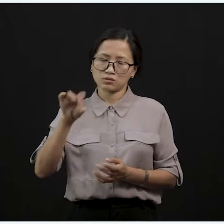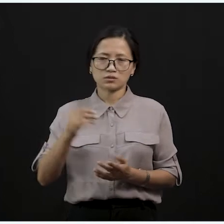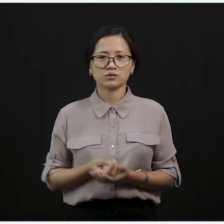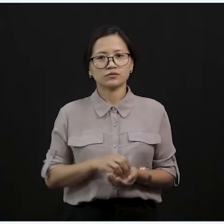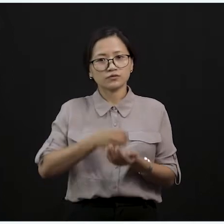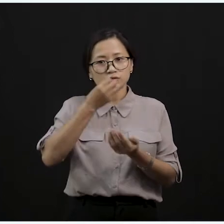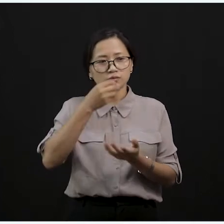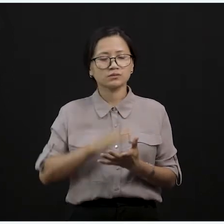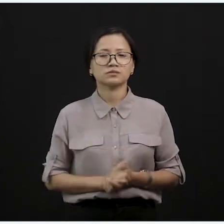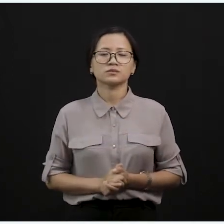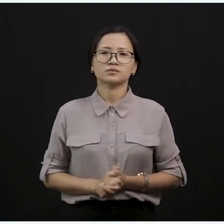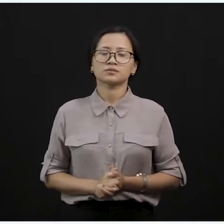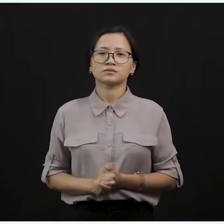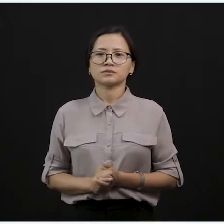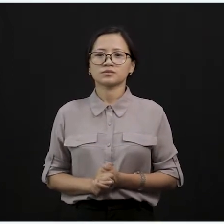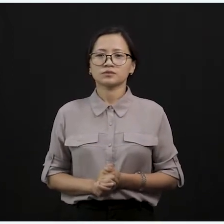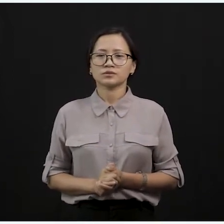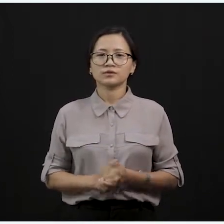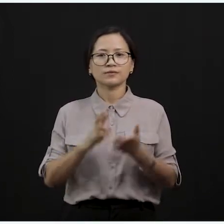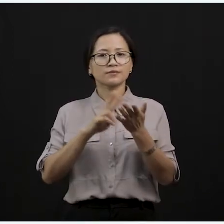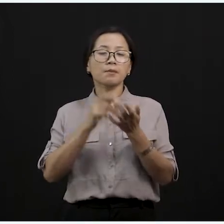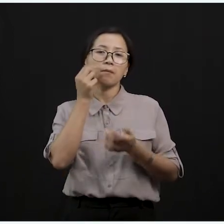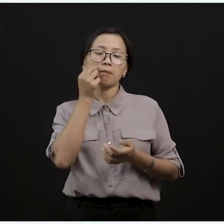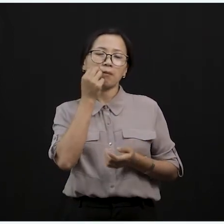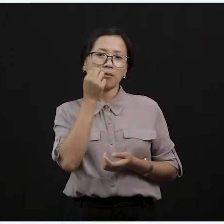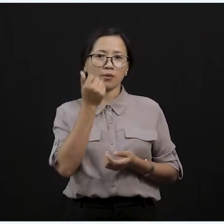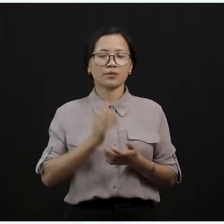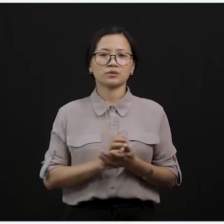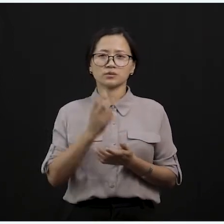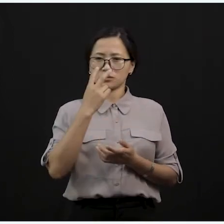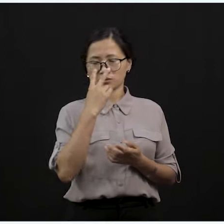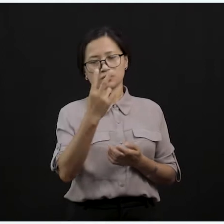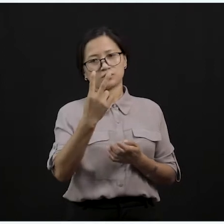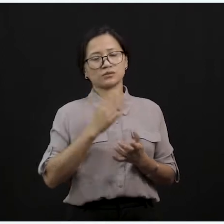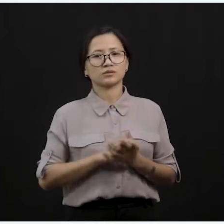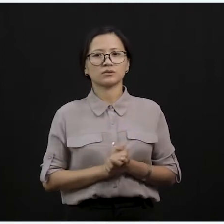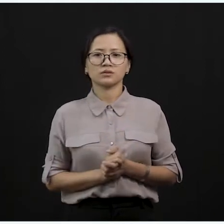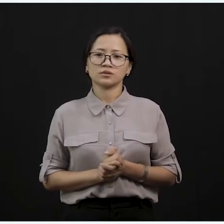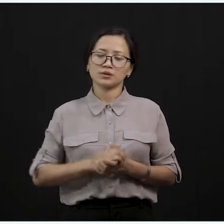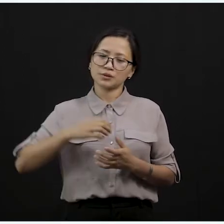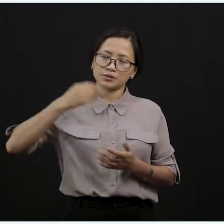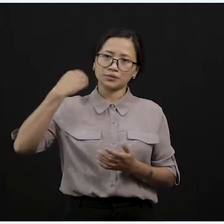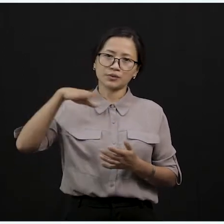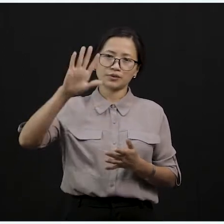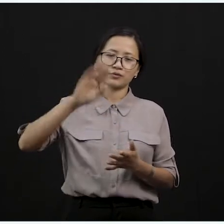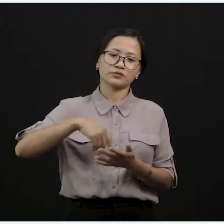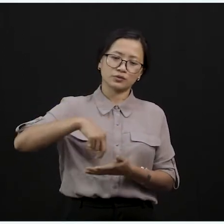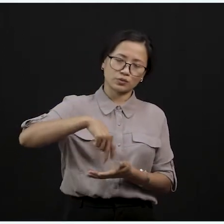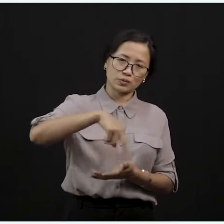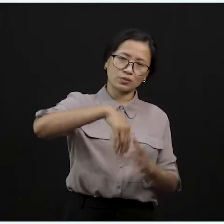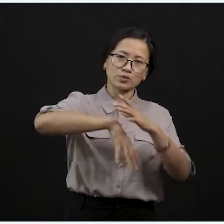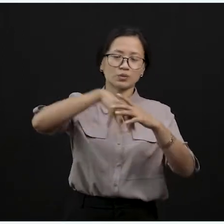right? Now, Zetso was observing them. He went out for a walk and he